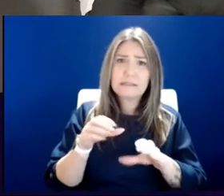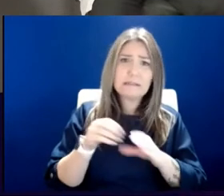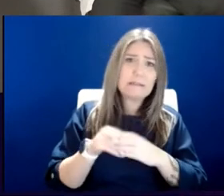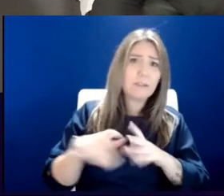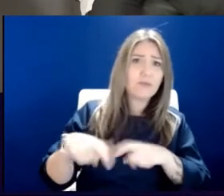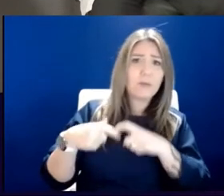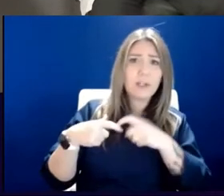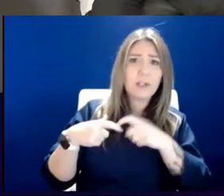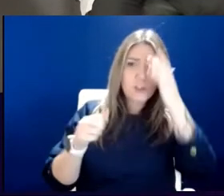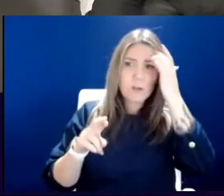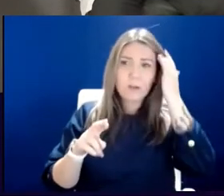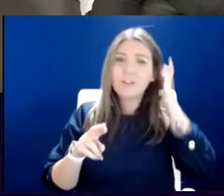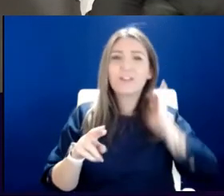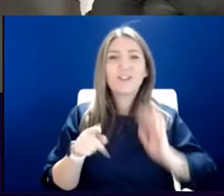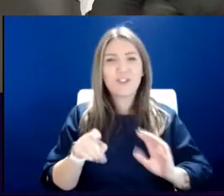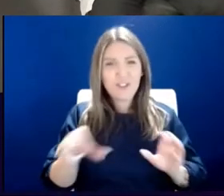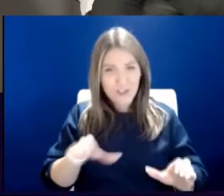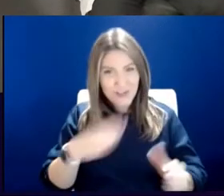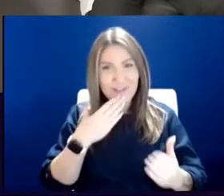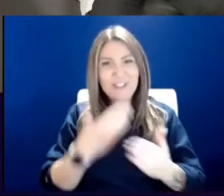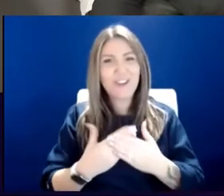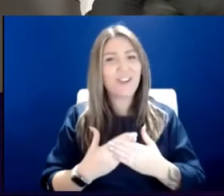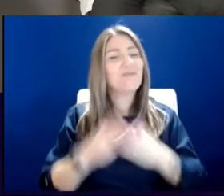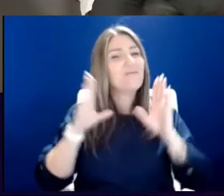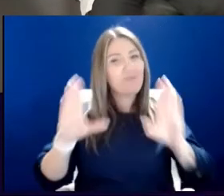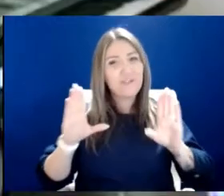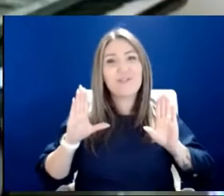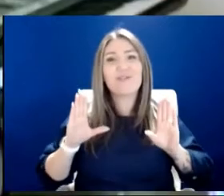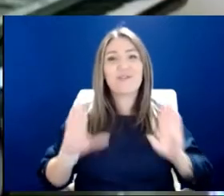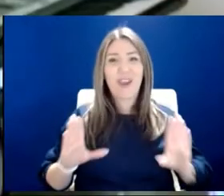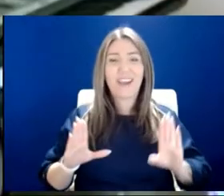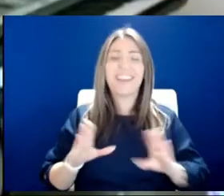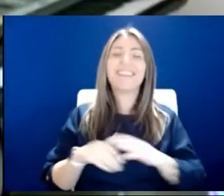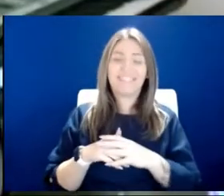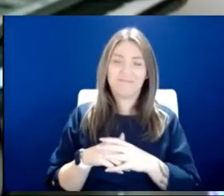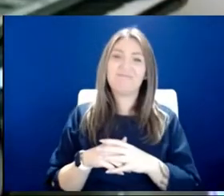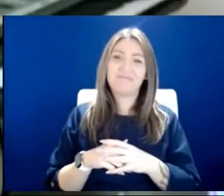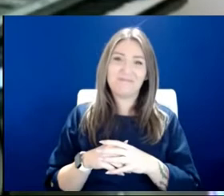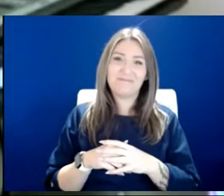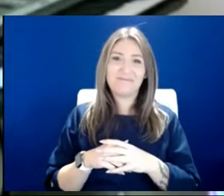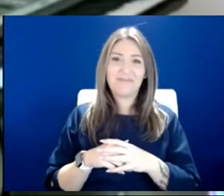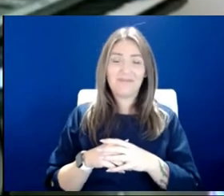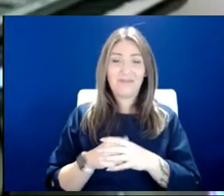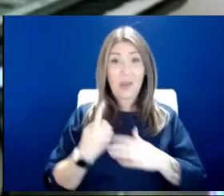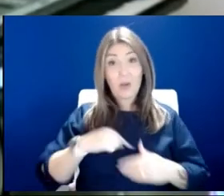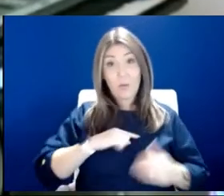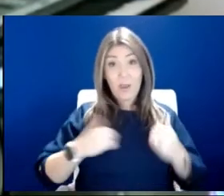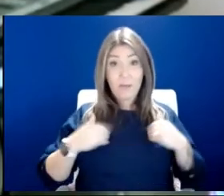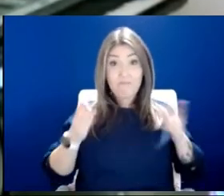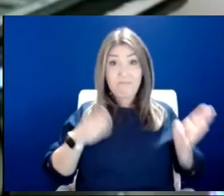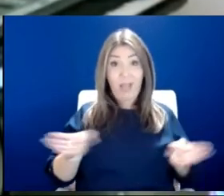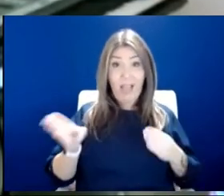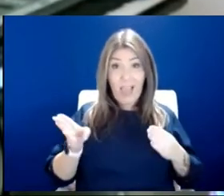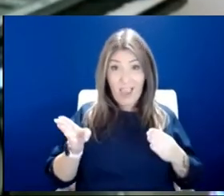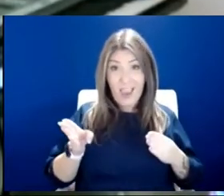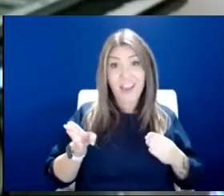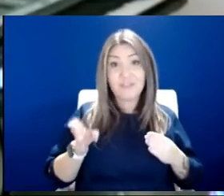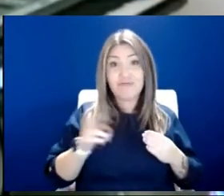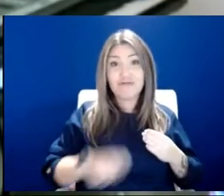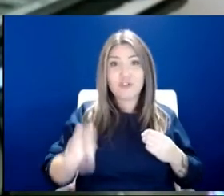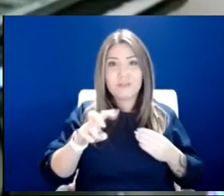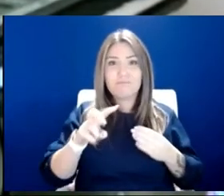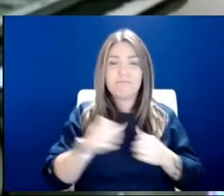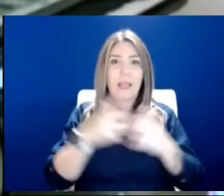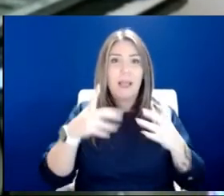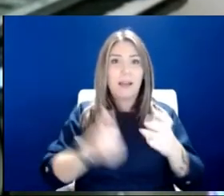asking? She's doing good. She's doing great. You know, we had planned this thing for years and years and